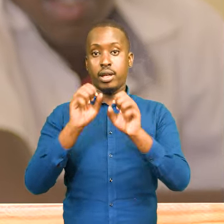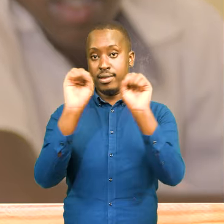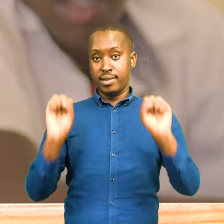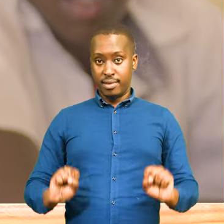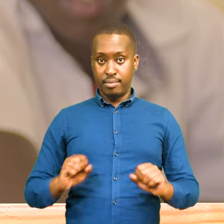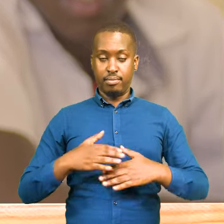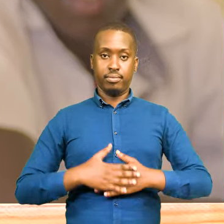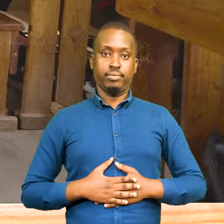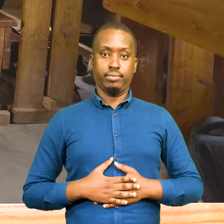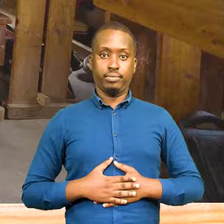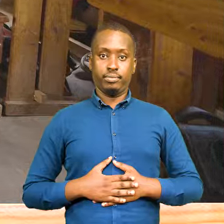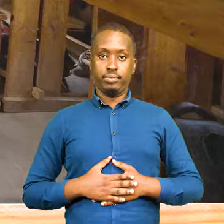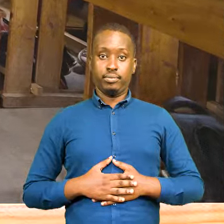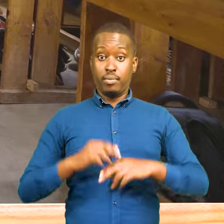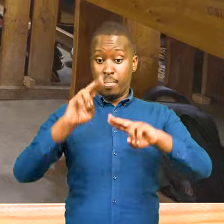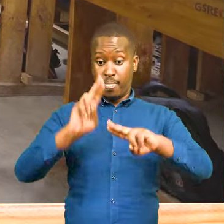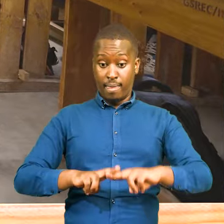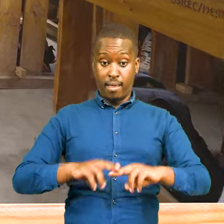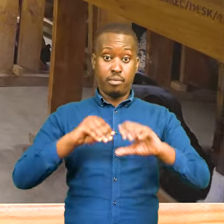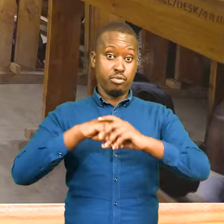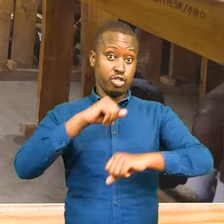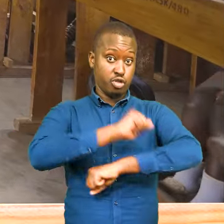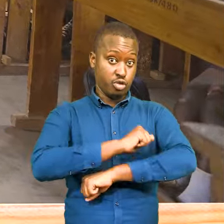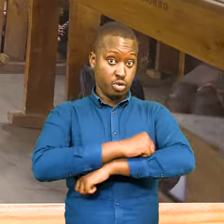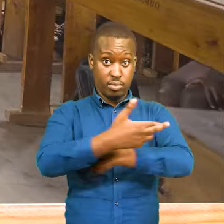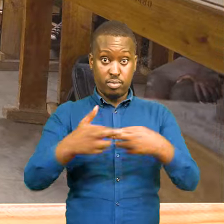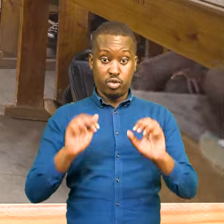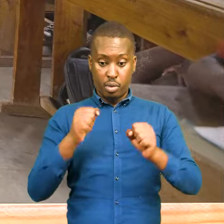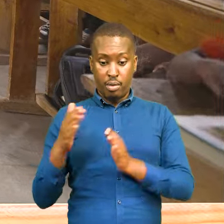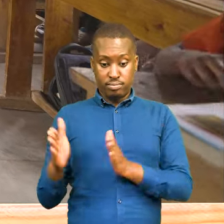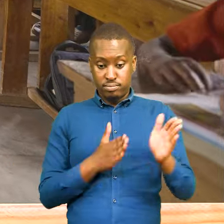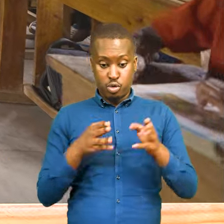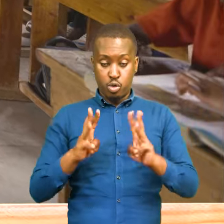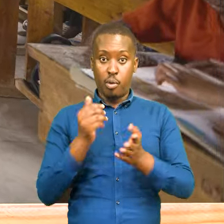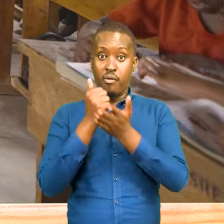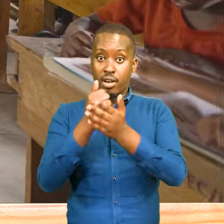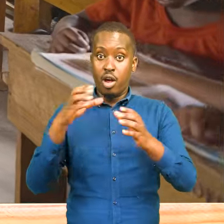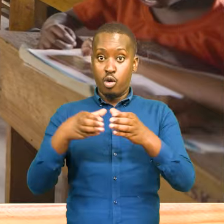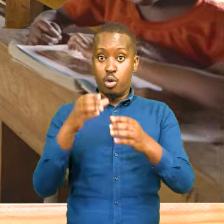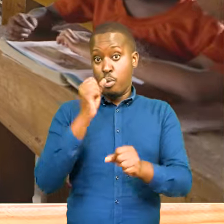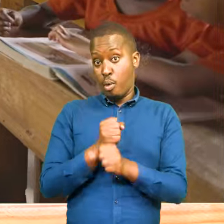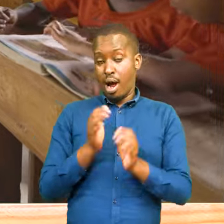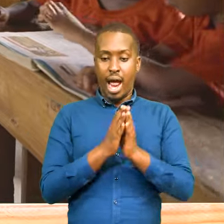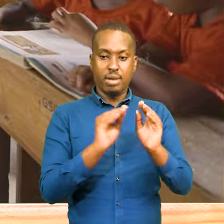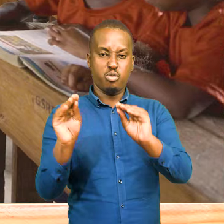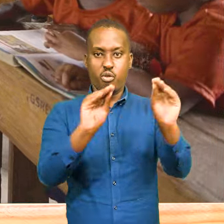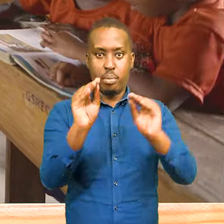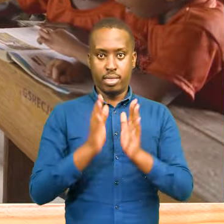reward system. The desks in the classroom should be arranged in a way that facilitates group work and